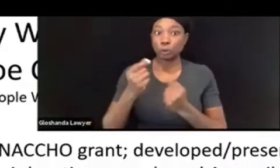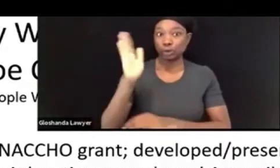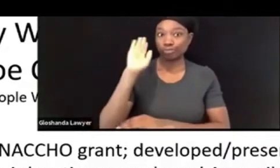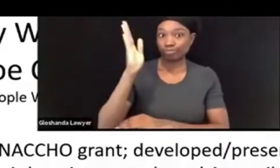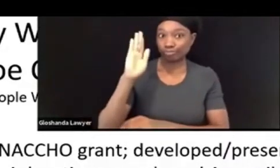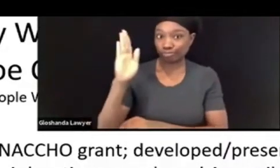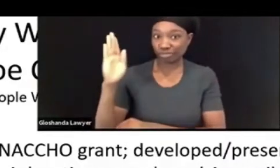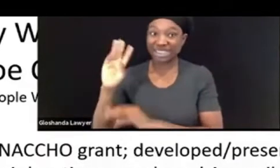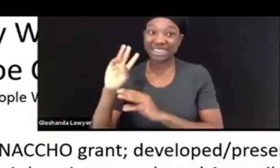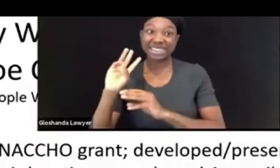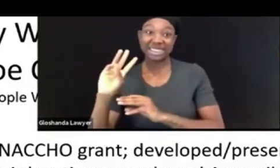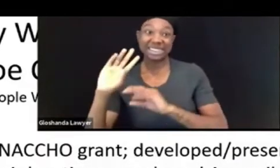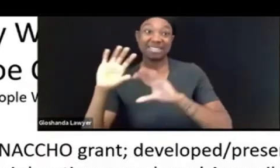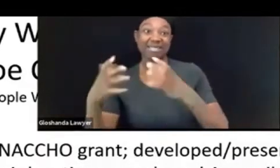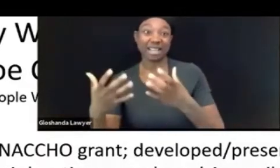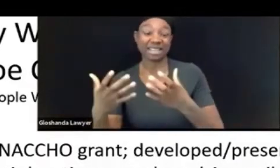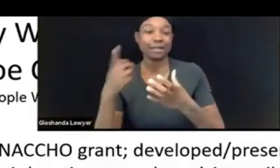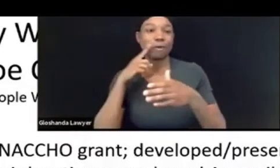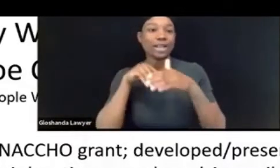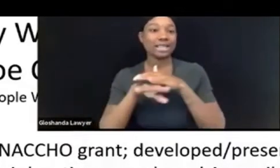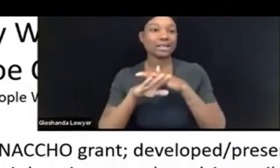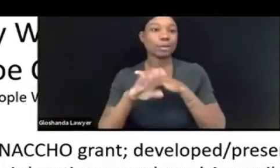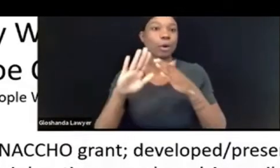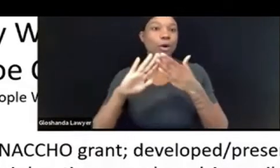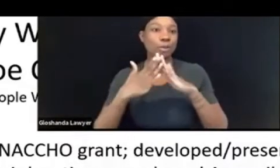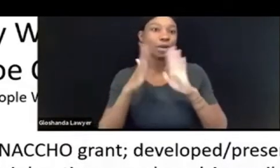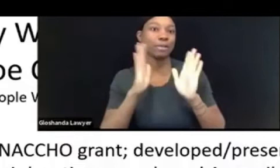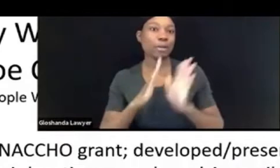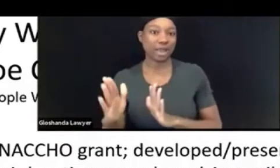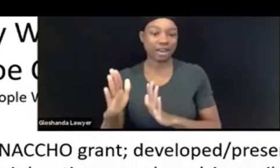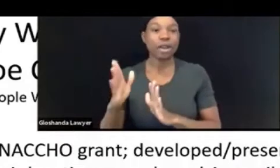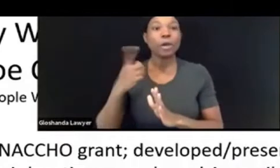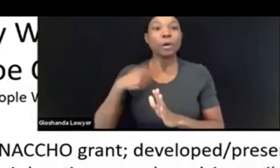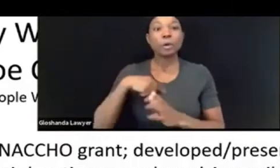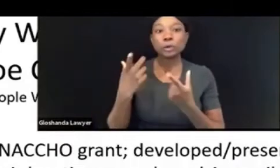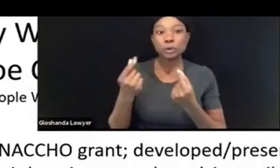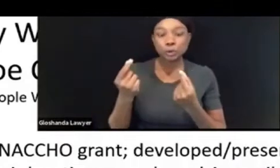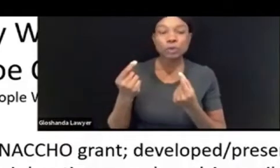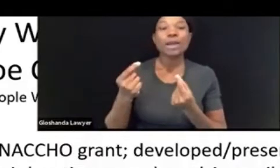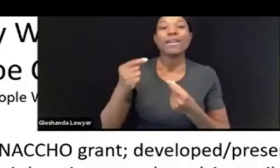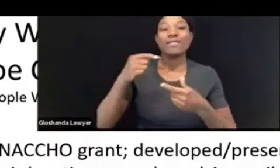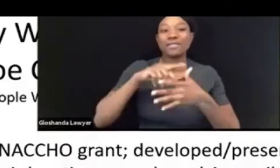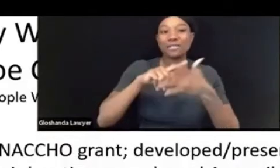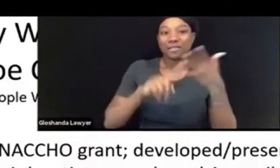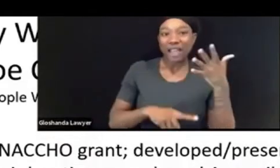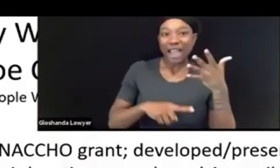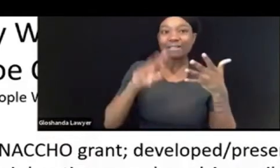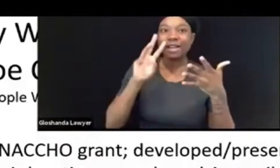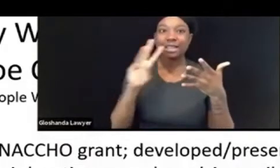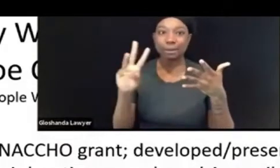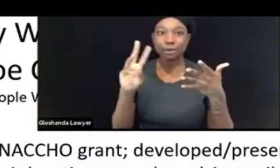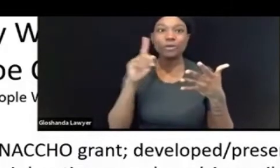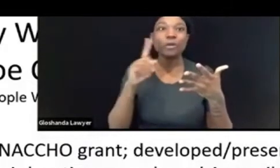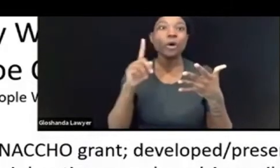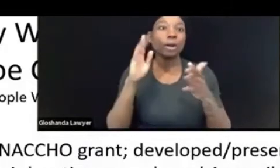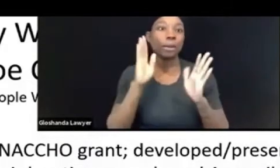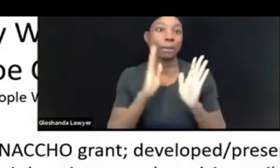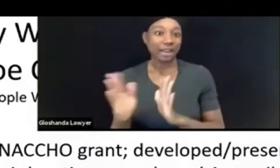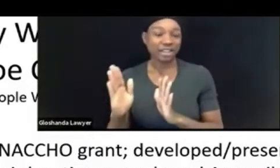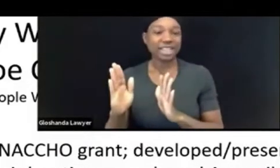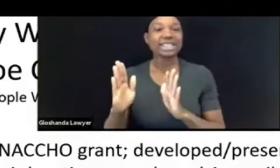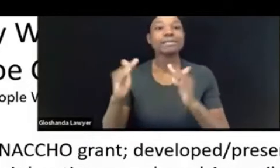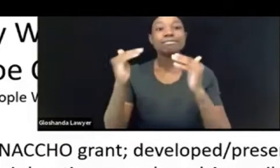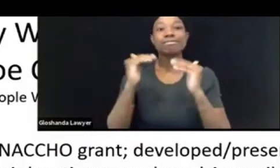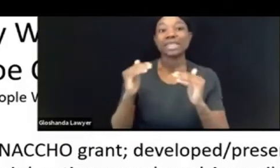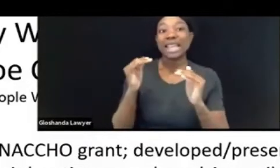to these communities. First one was on the 5 W's of preparedness. Then we went into individual preparedness,